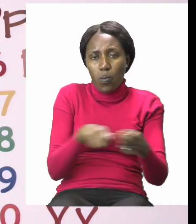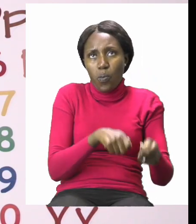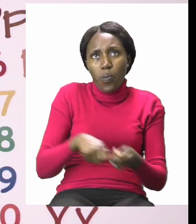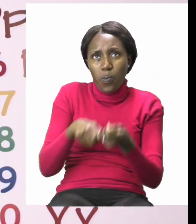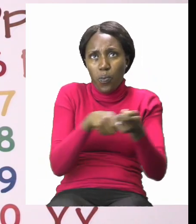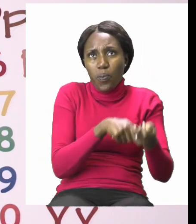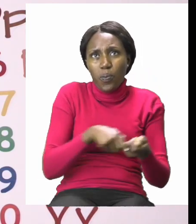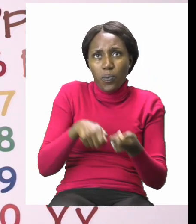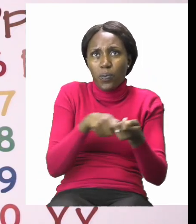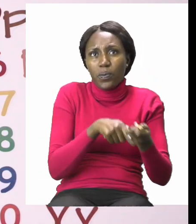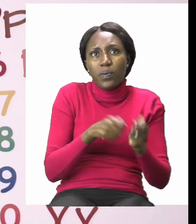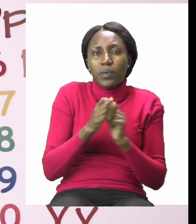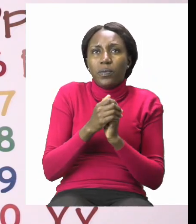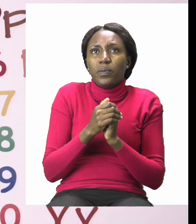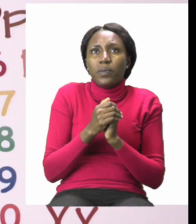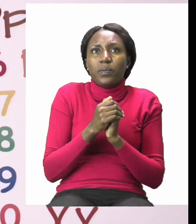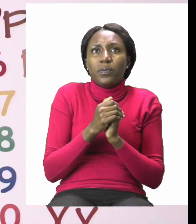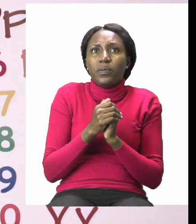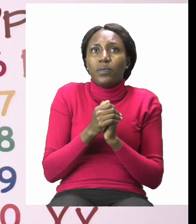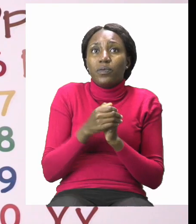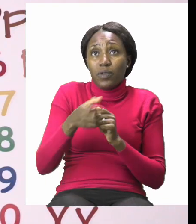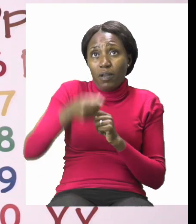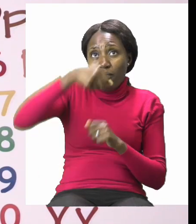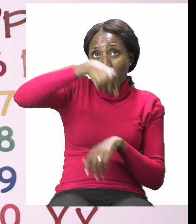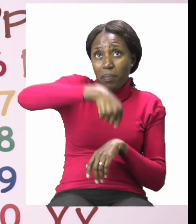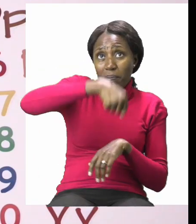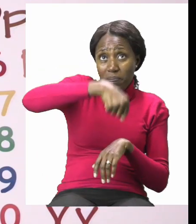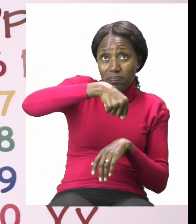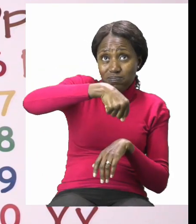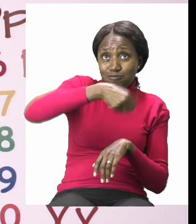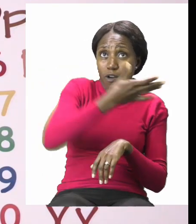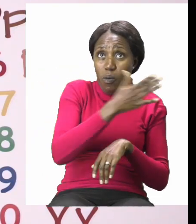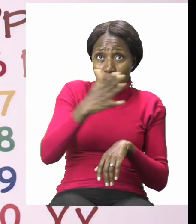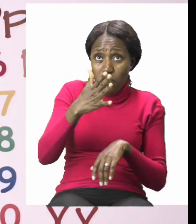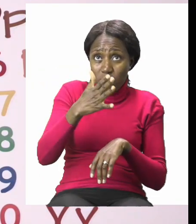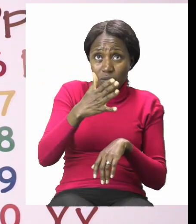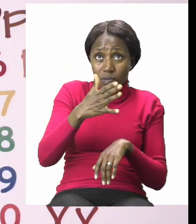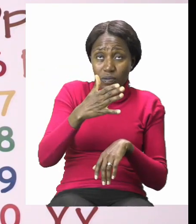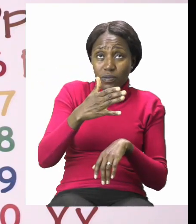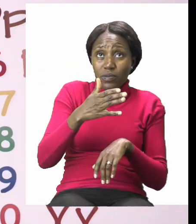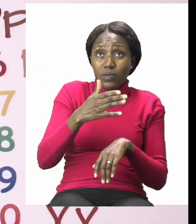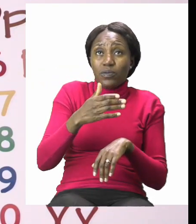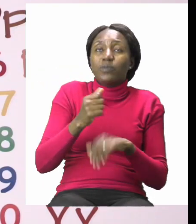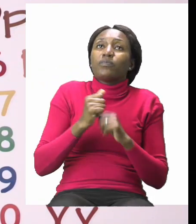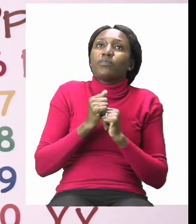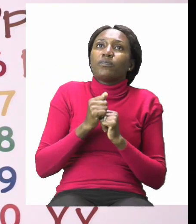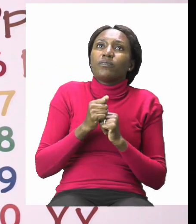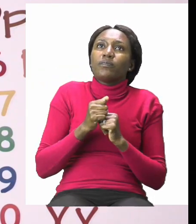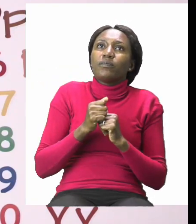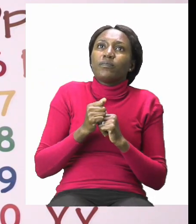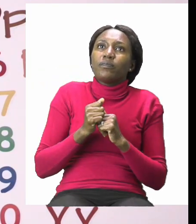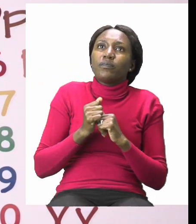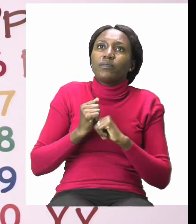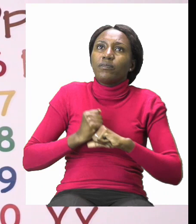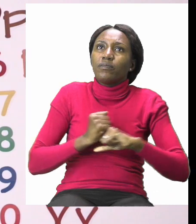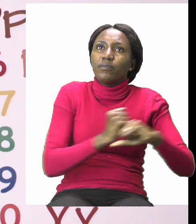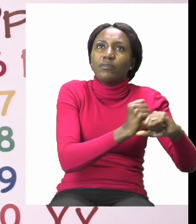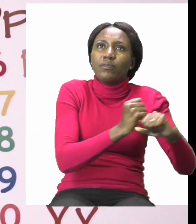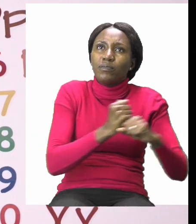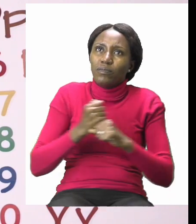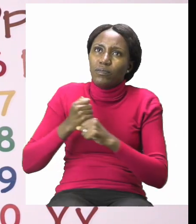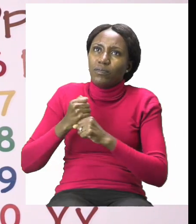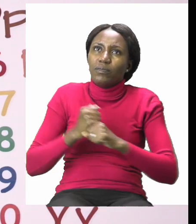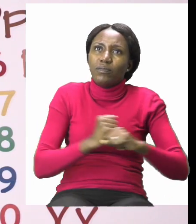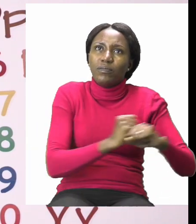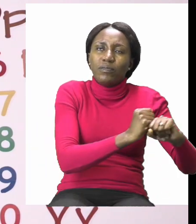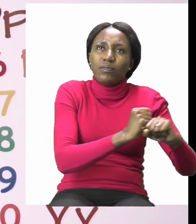a bucket with us. So, we have a mop and a bucket. In the bucket, we put